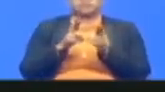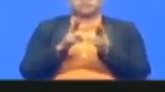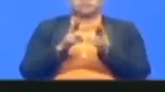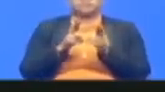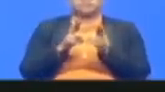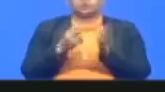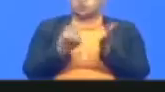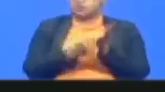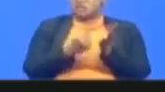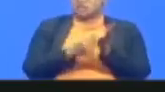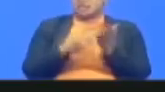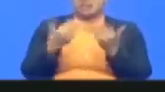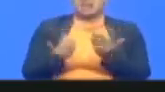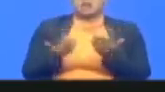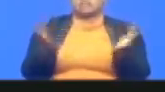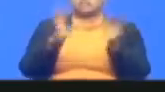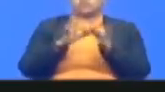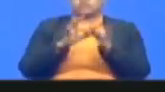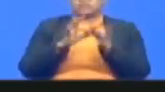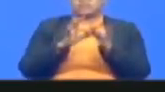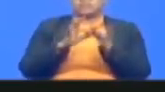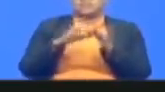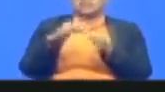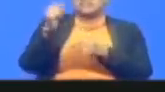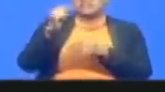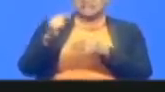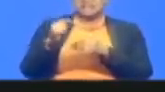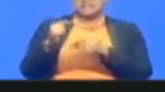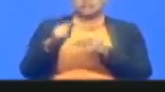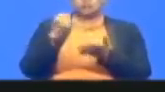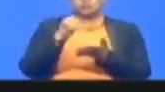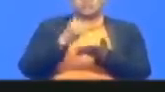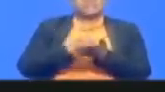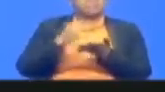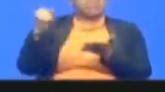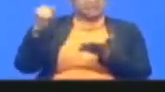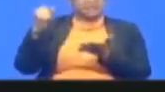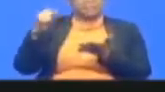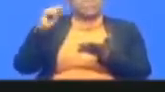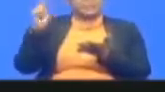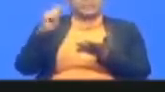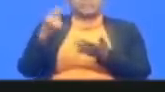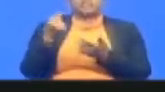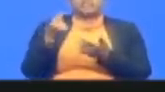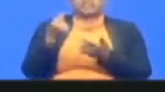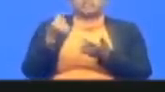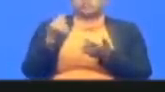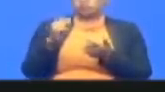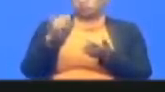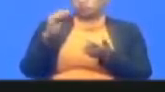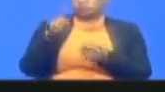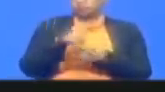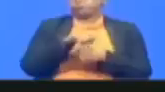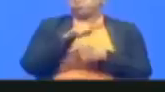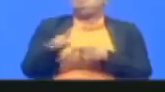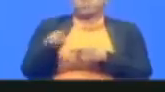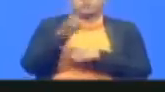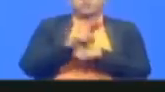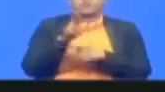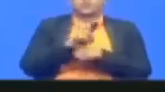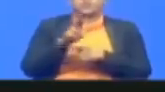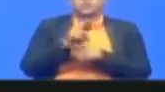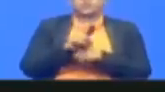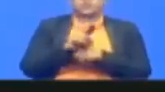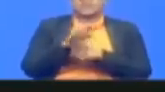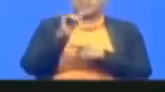Uganda has joined Tanzania to suspend the conversion of Kenyan shillings in an effort to stop its banks from being used to launder dirty